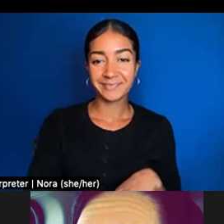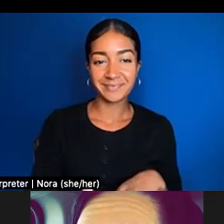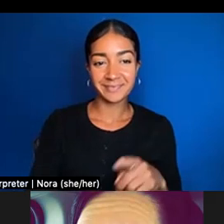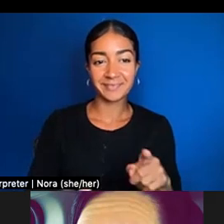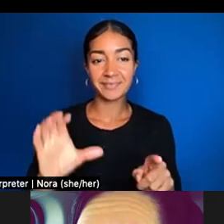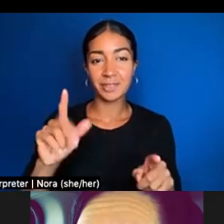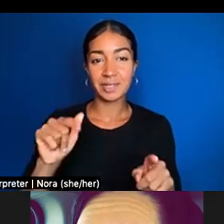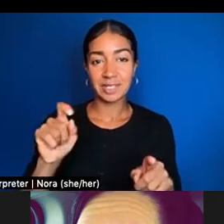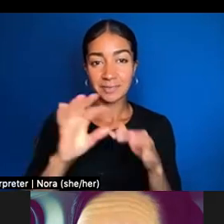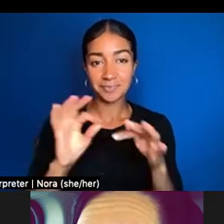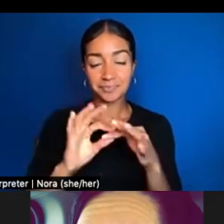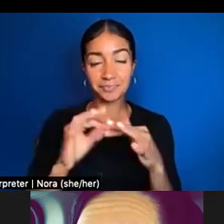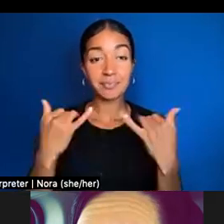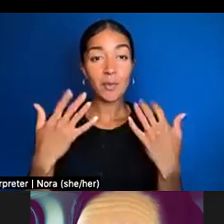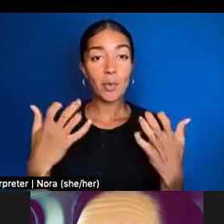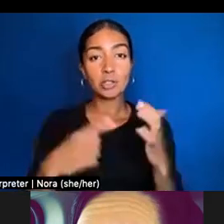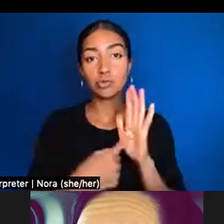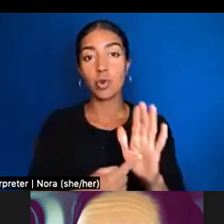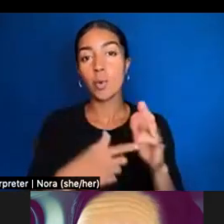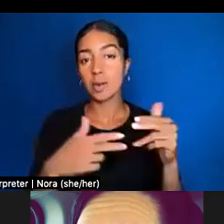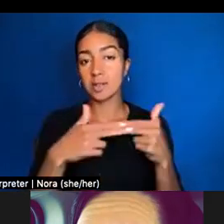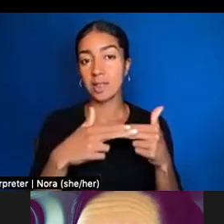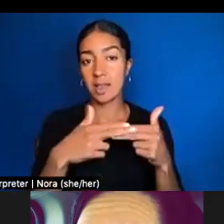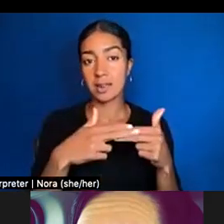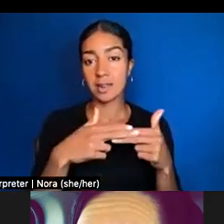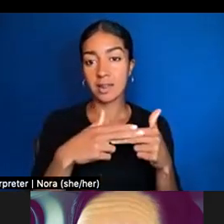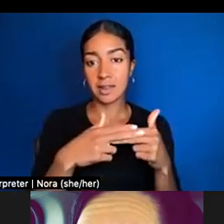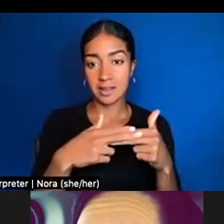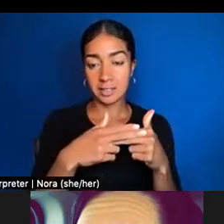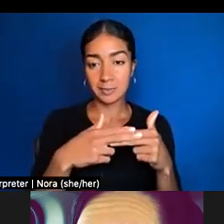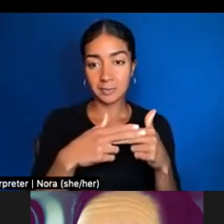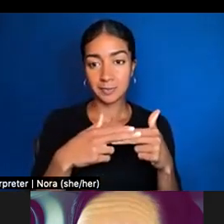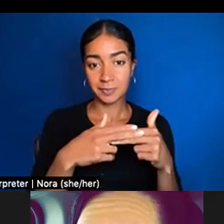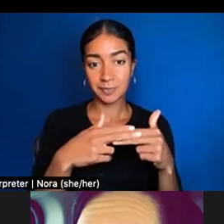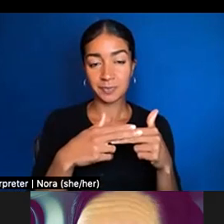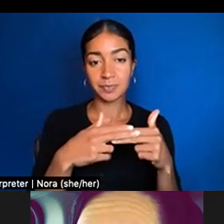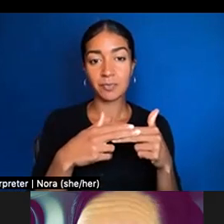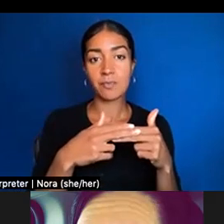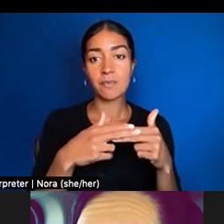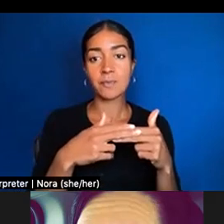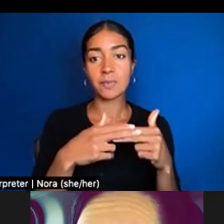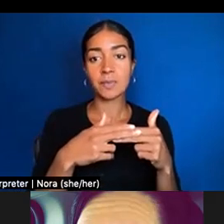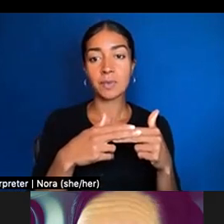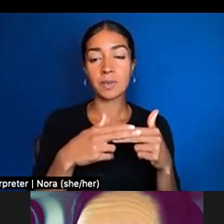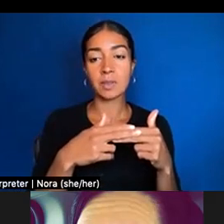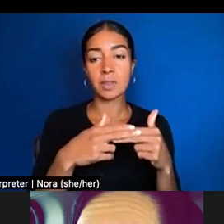show a slide because it'll be just easier.